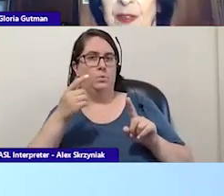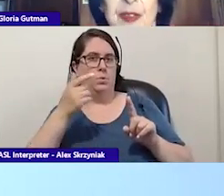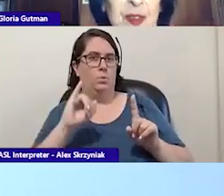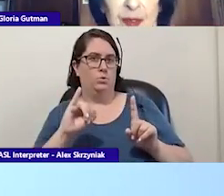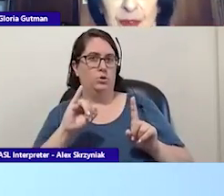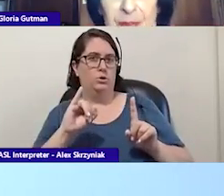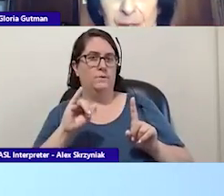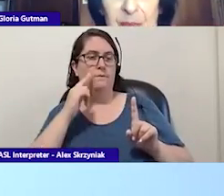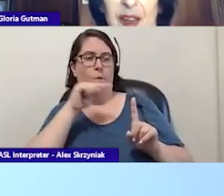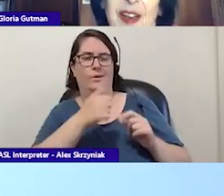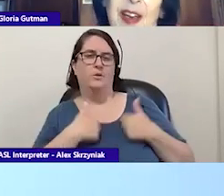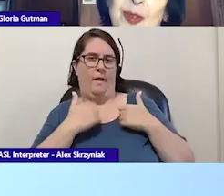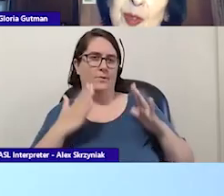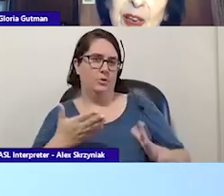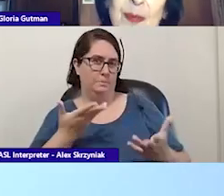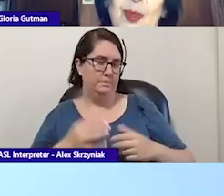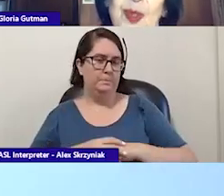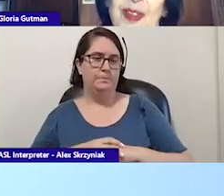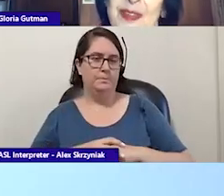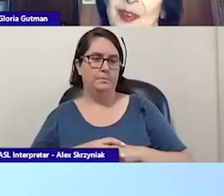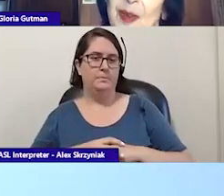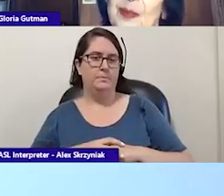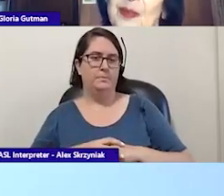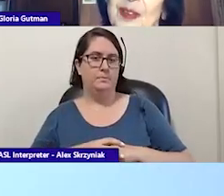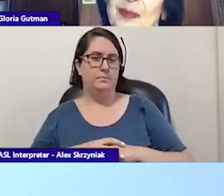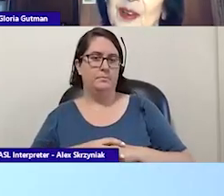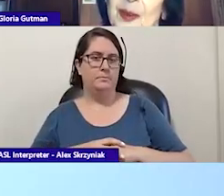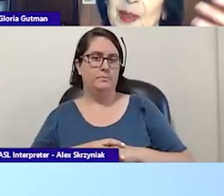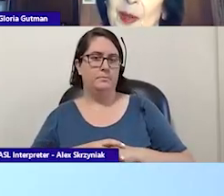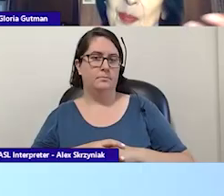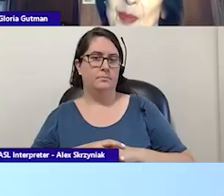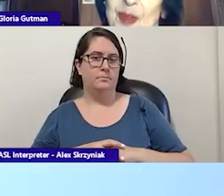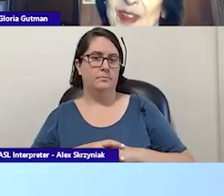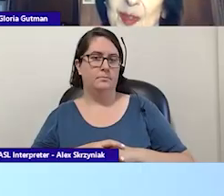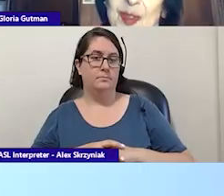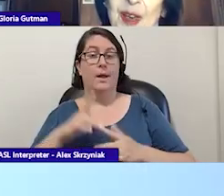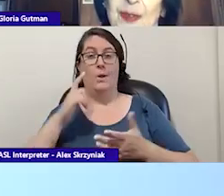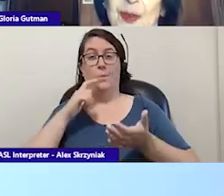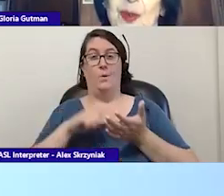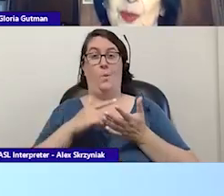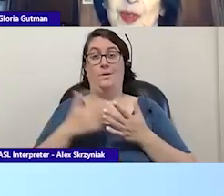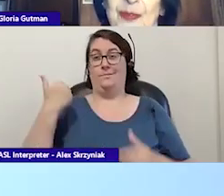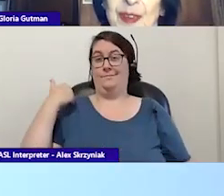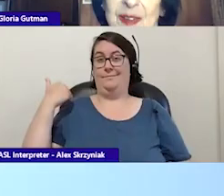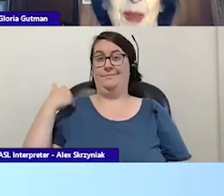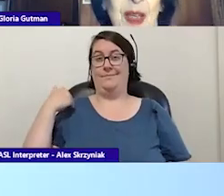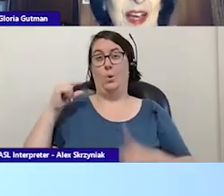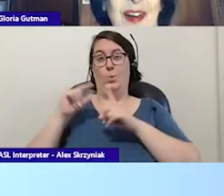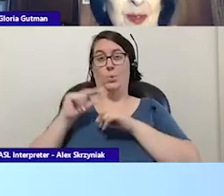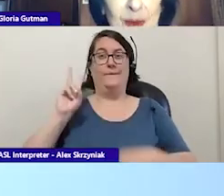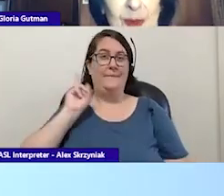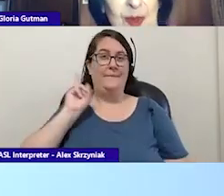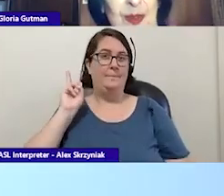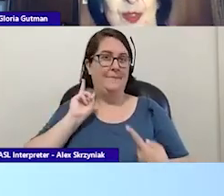soji of the survivor. And you'll see I'm using, in my earlier presentations, I've used the word victim.